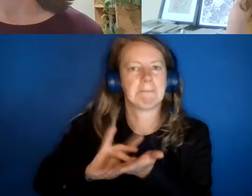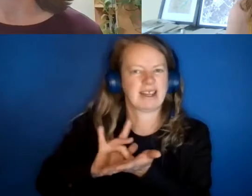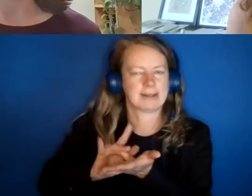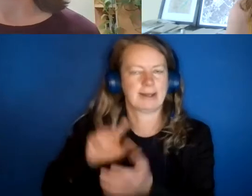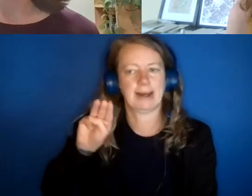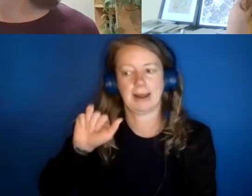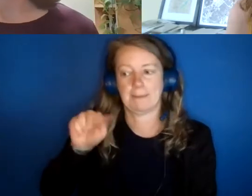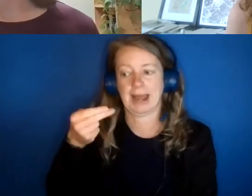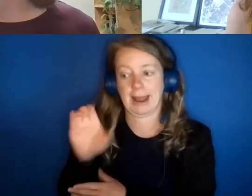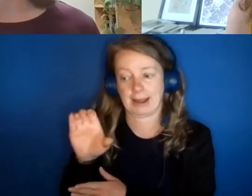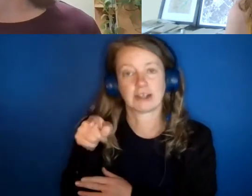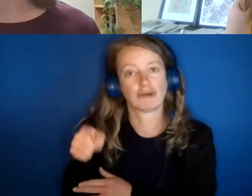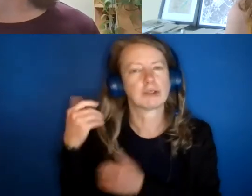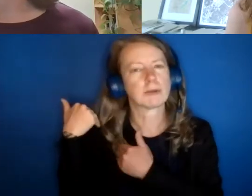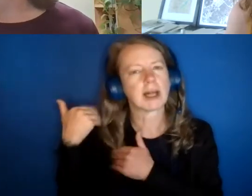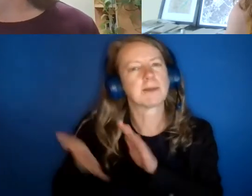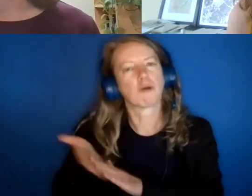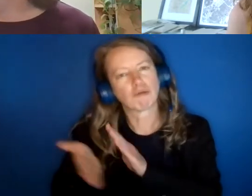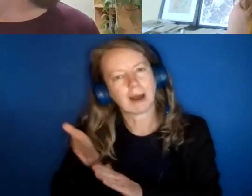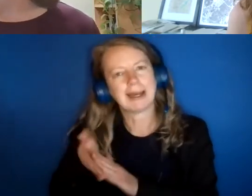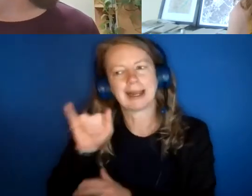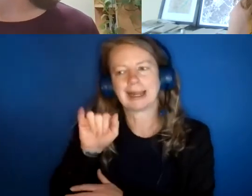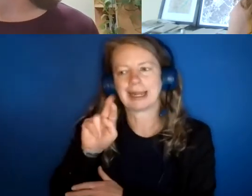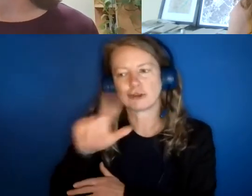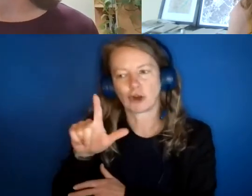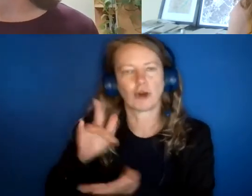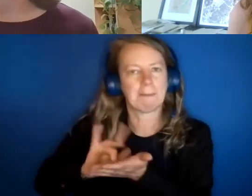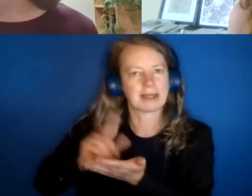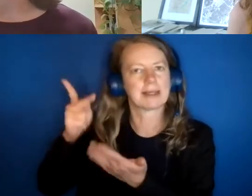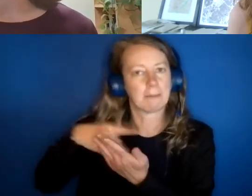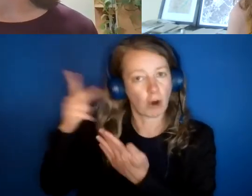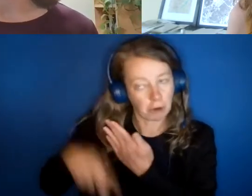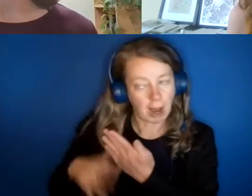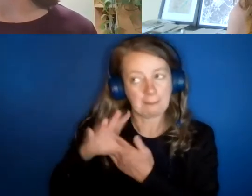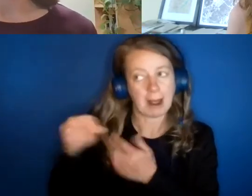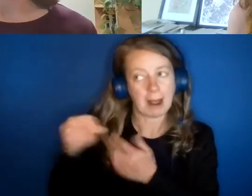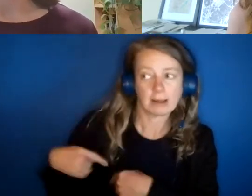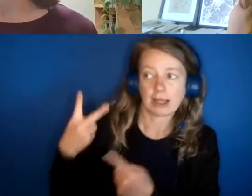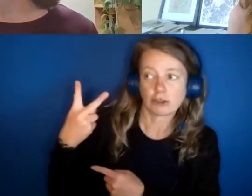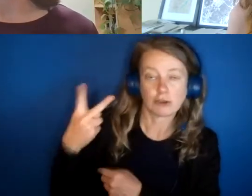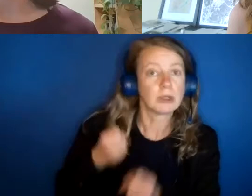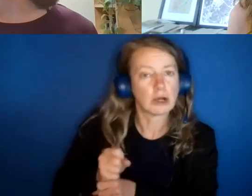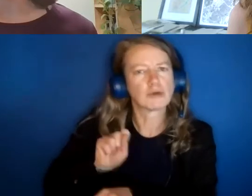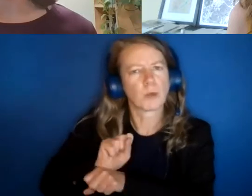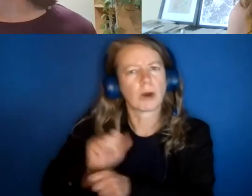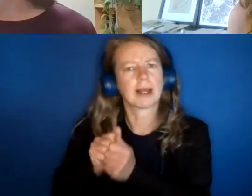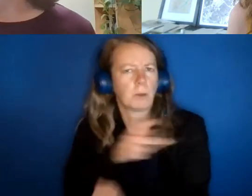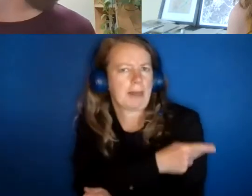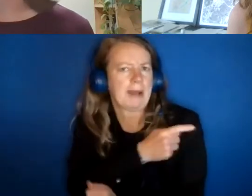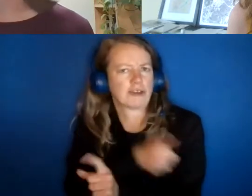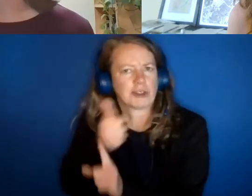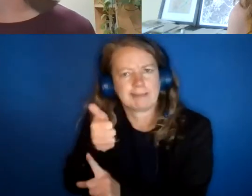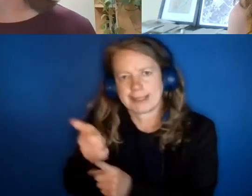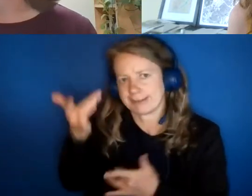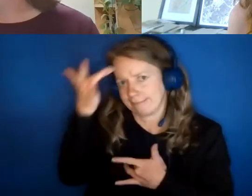the Internal Medicine Residency Program and has, over the last 2 years, been working with patients infected with COVID, both